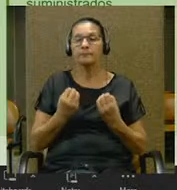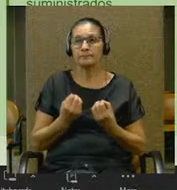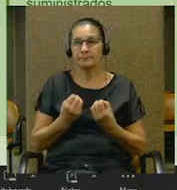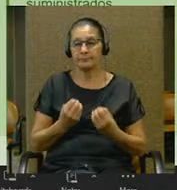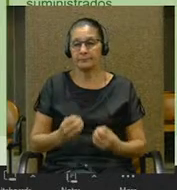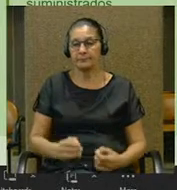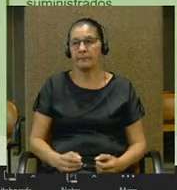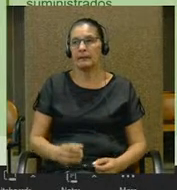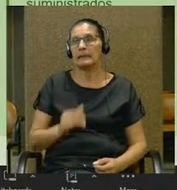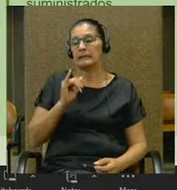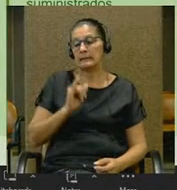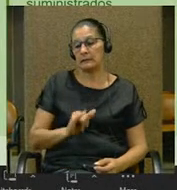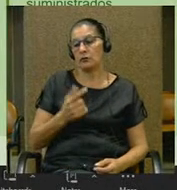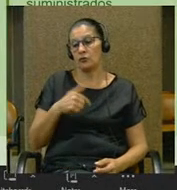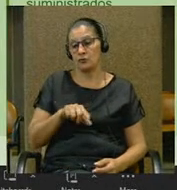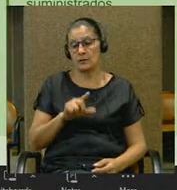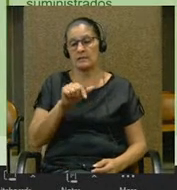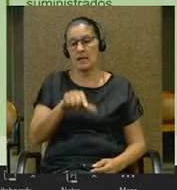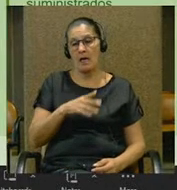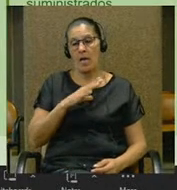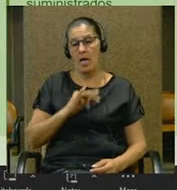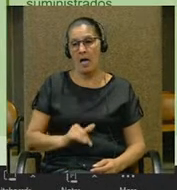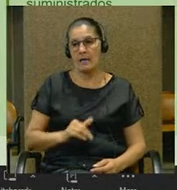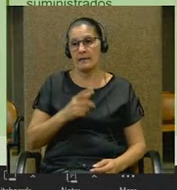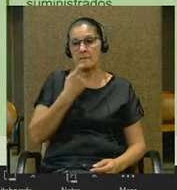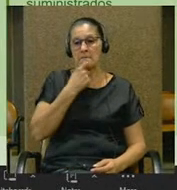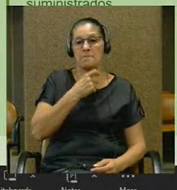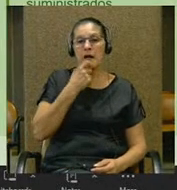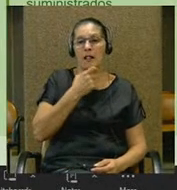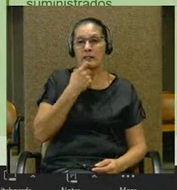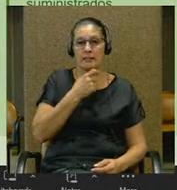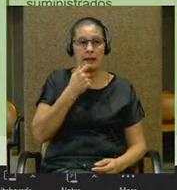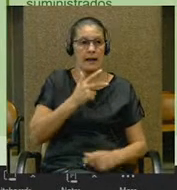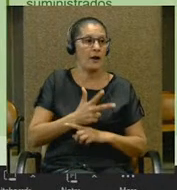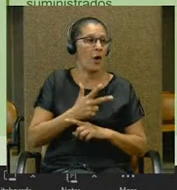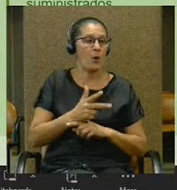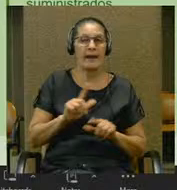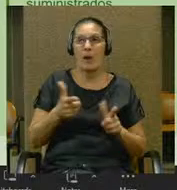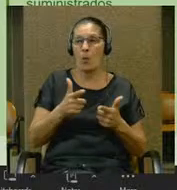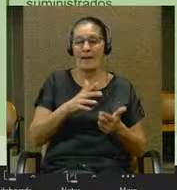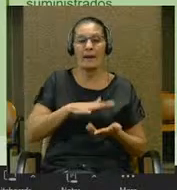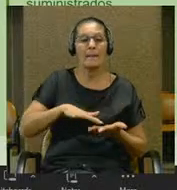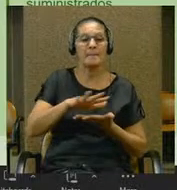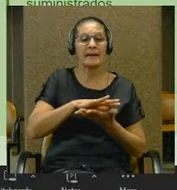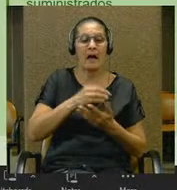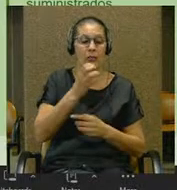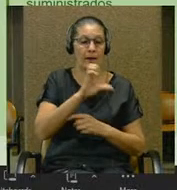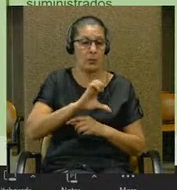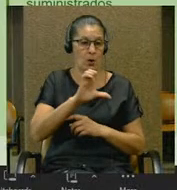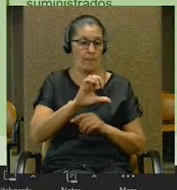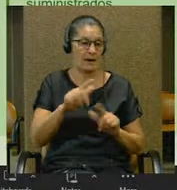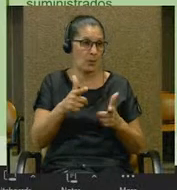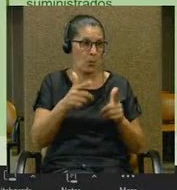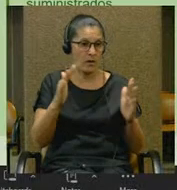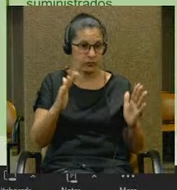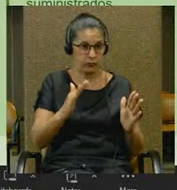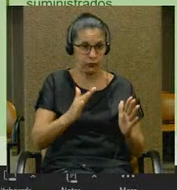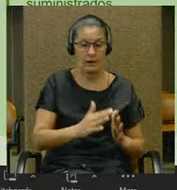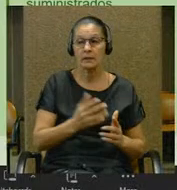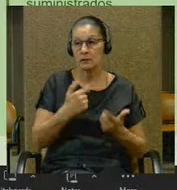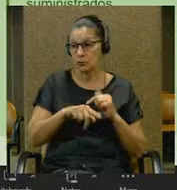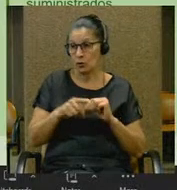of poppy in Afghanistan, and there is a lack of heroin in the market in